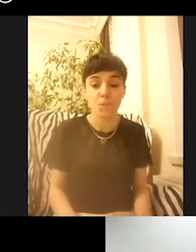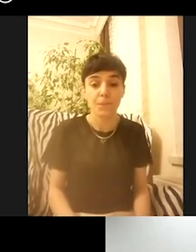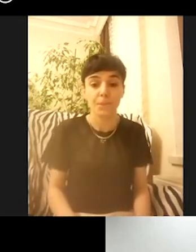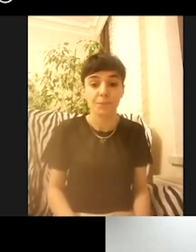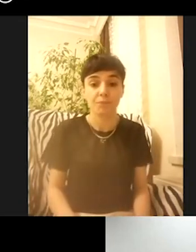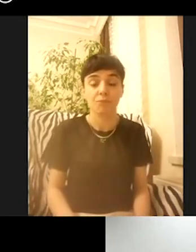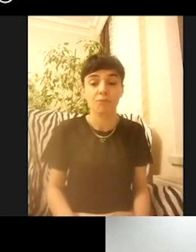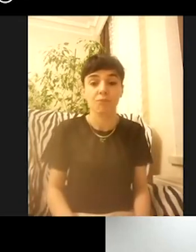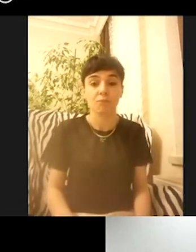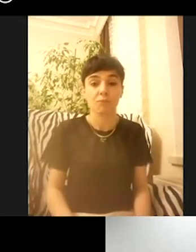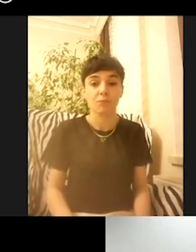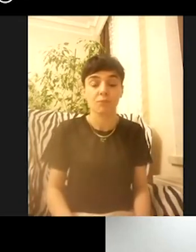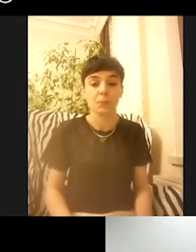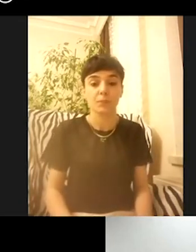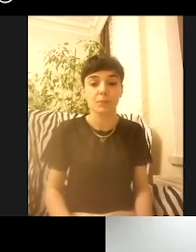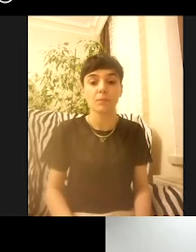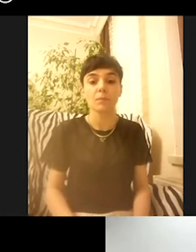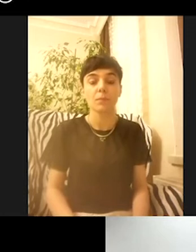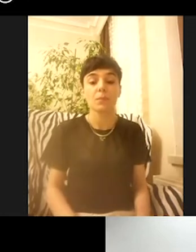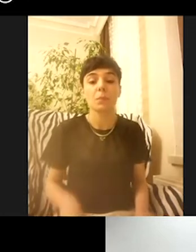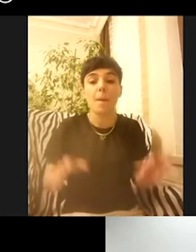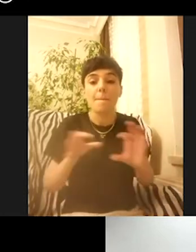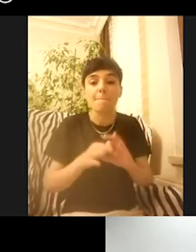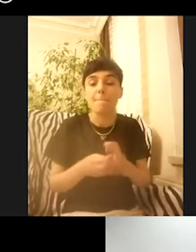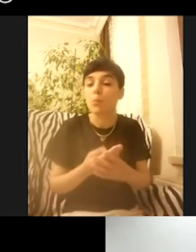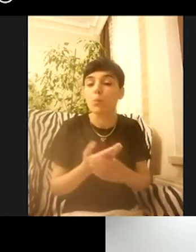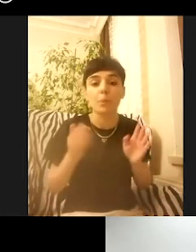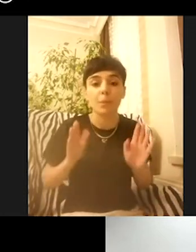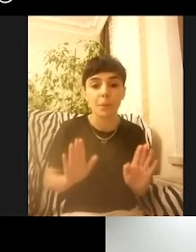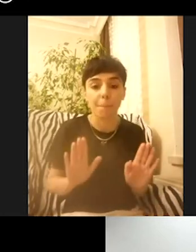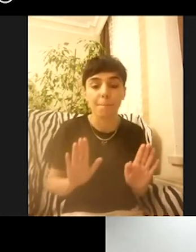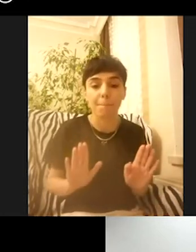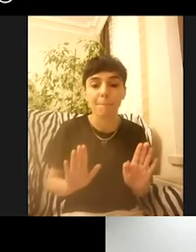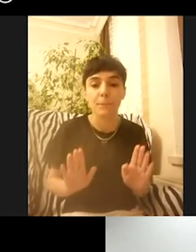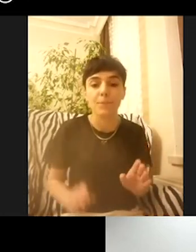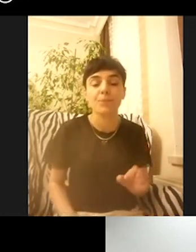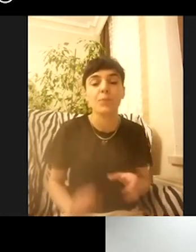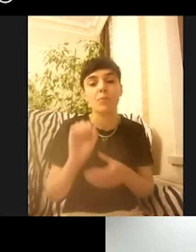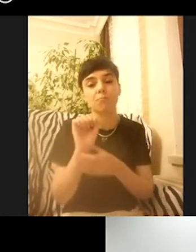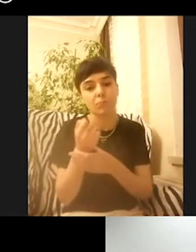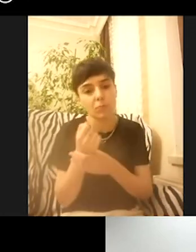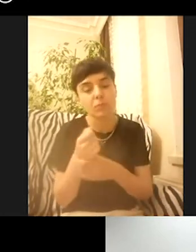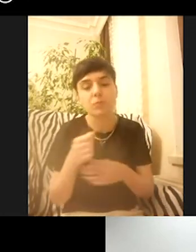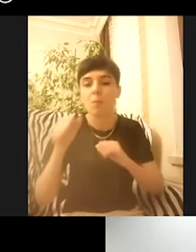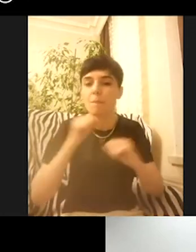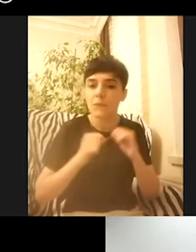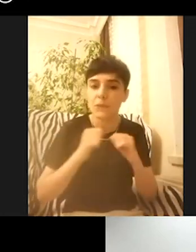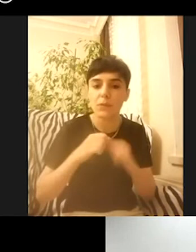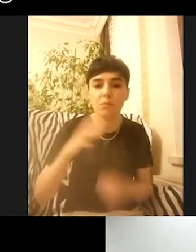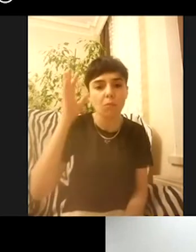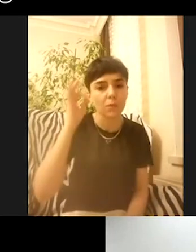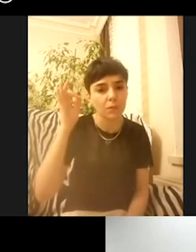our queer spaces through art, through activism, through academia, how we do